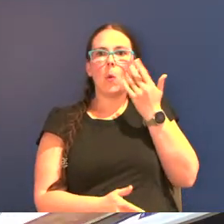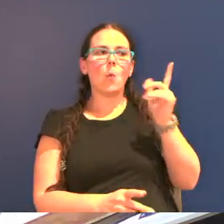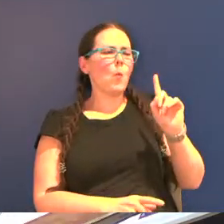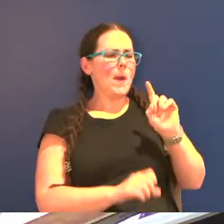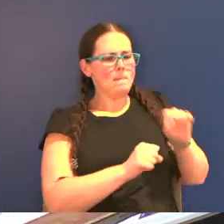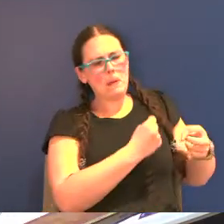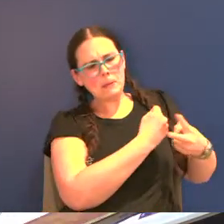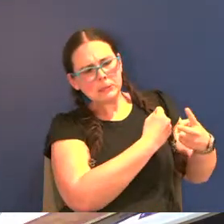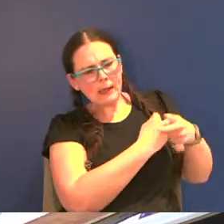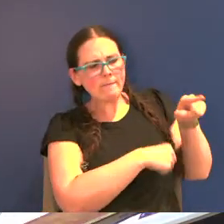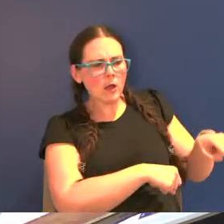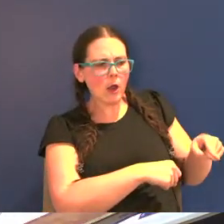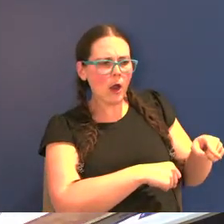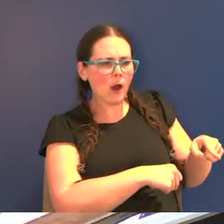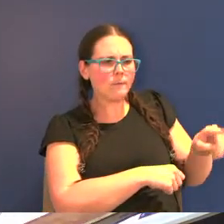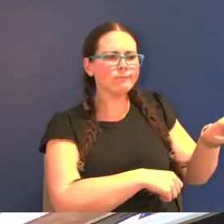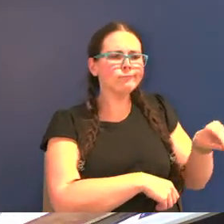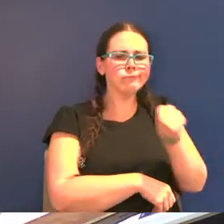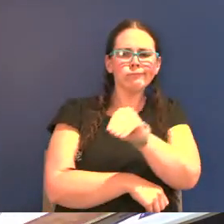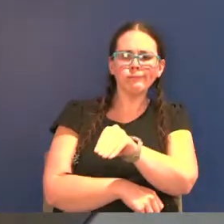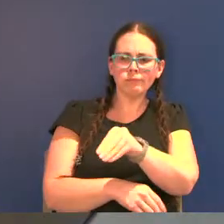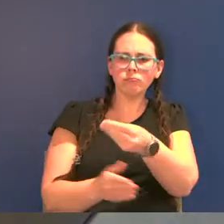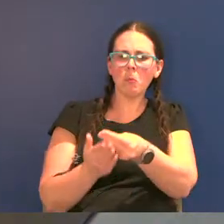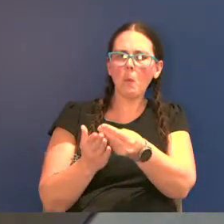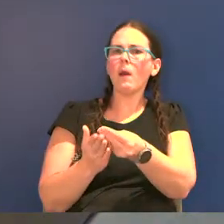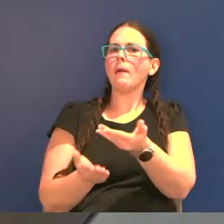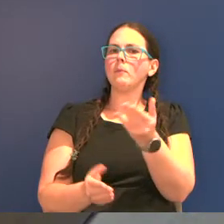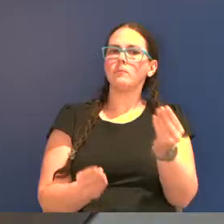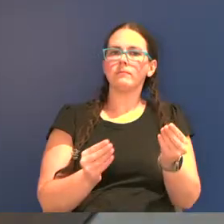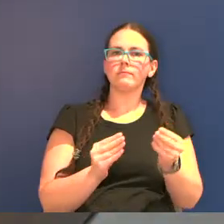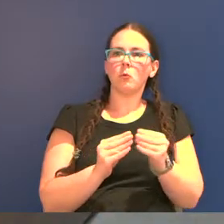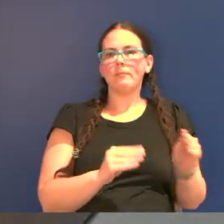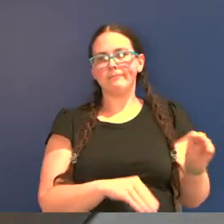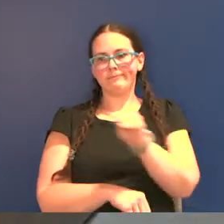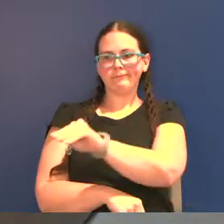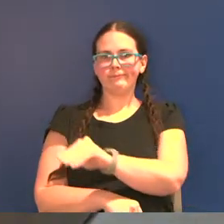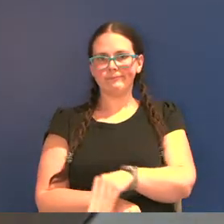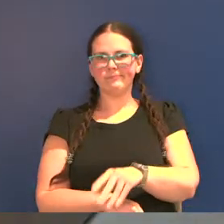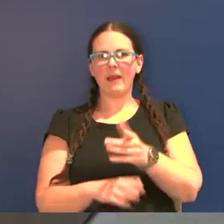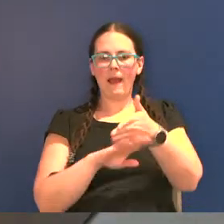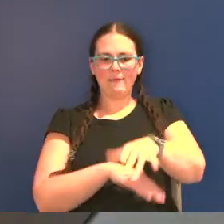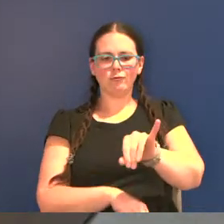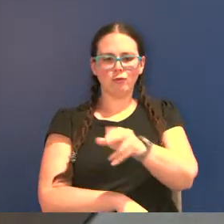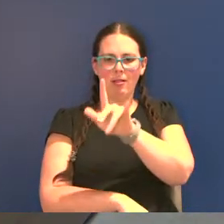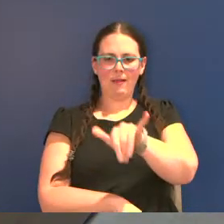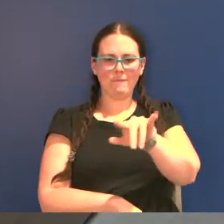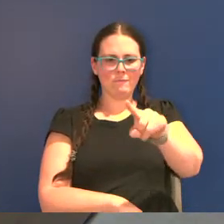savings realized after July 1st. Thank you. Ms. Templeton?